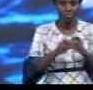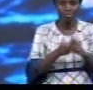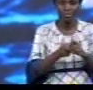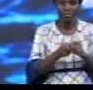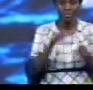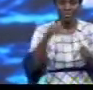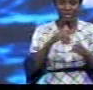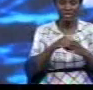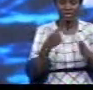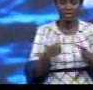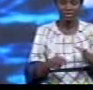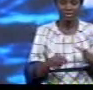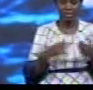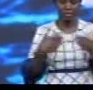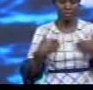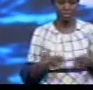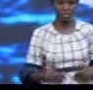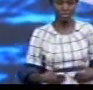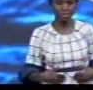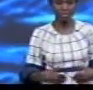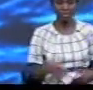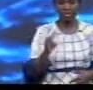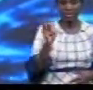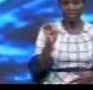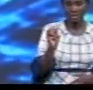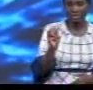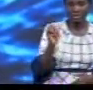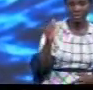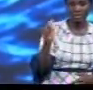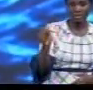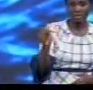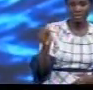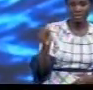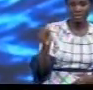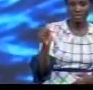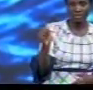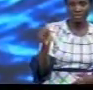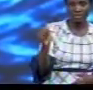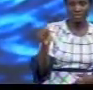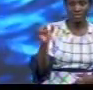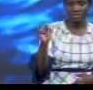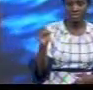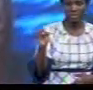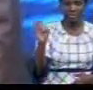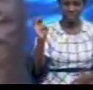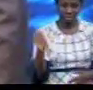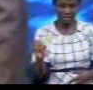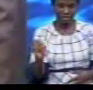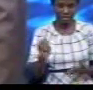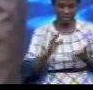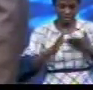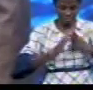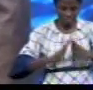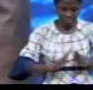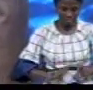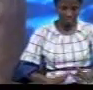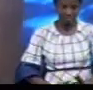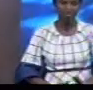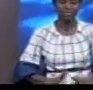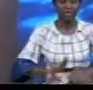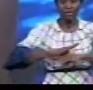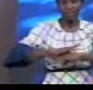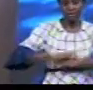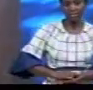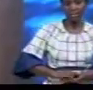Ease. This ease is anything that contradicts that ease in